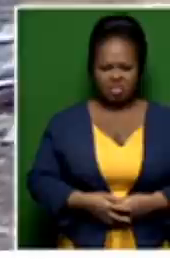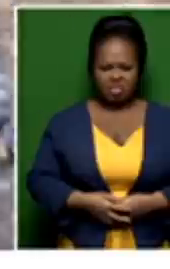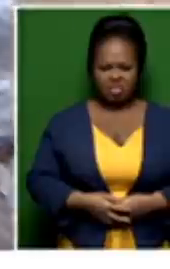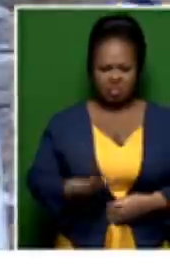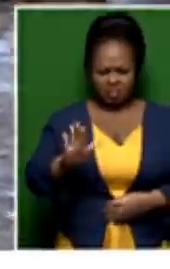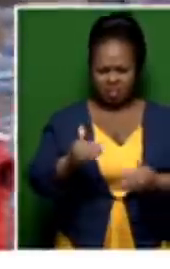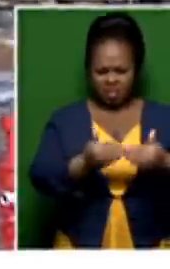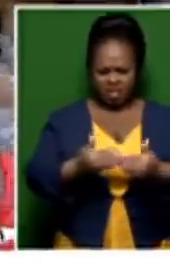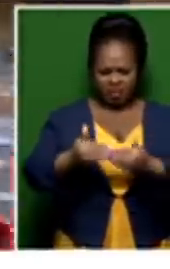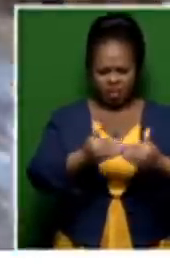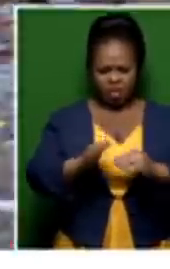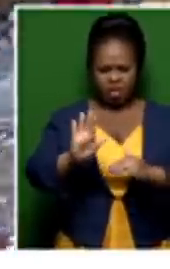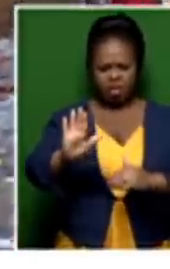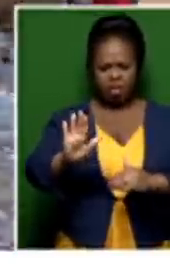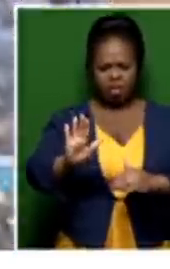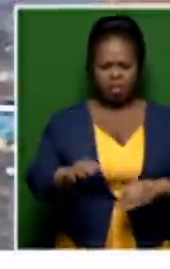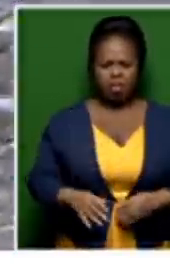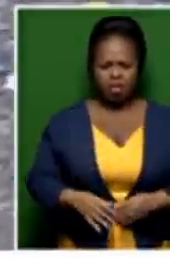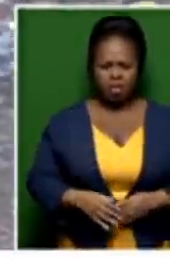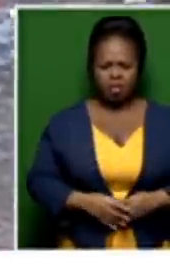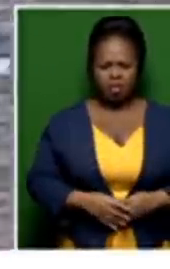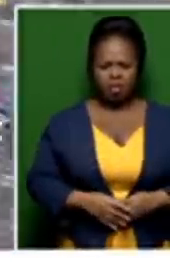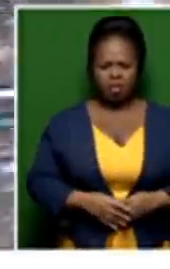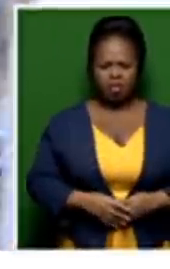Careful. Let's move towards this direction.